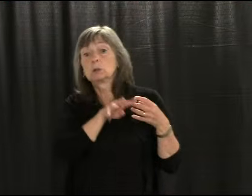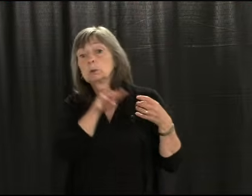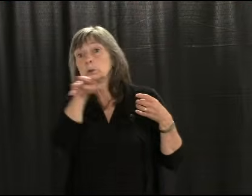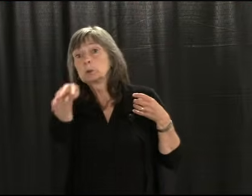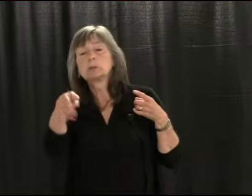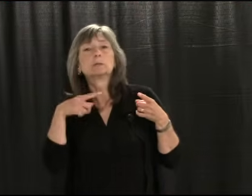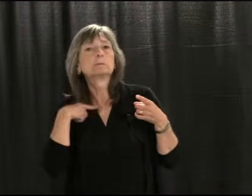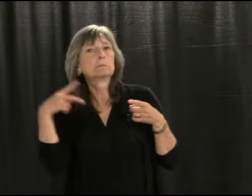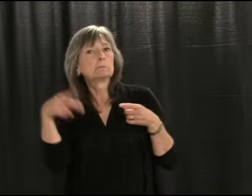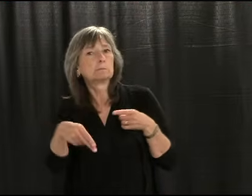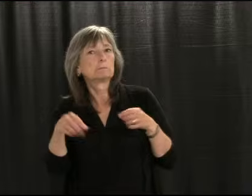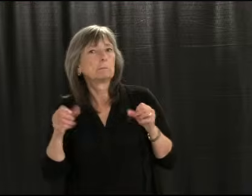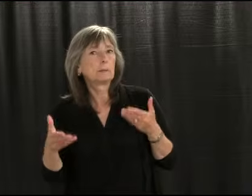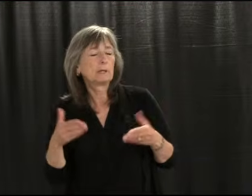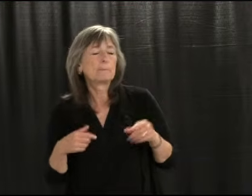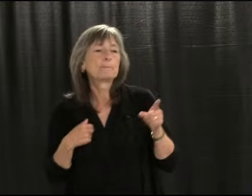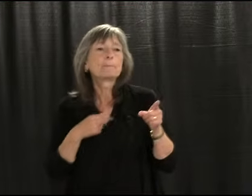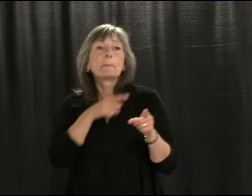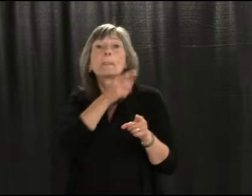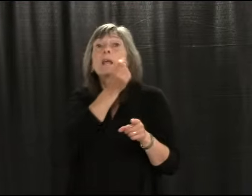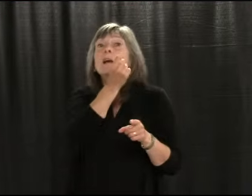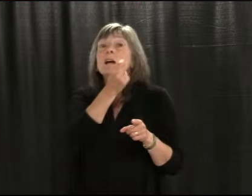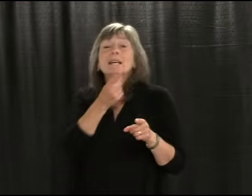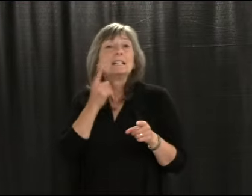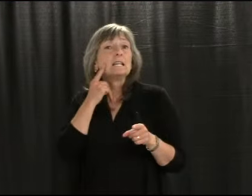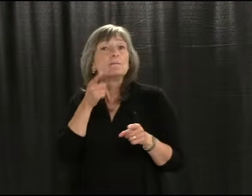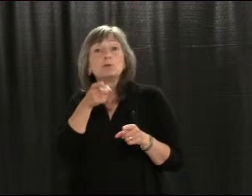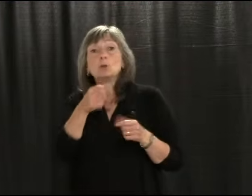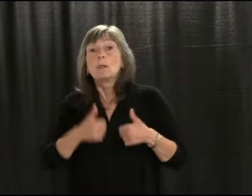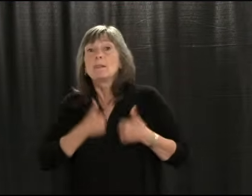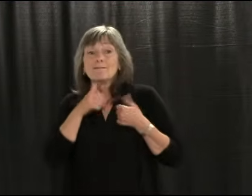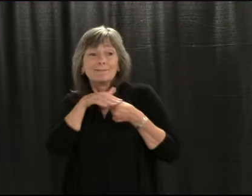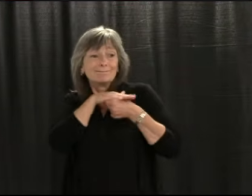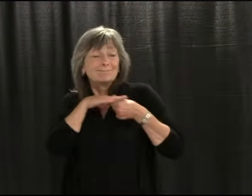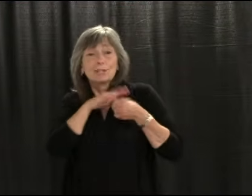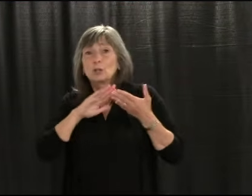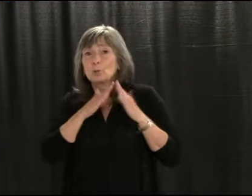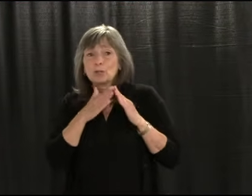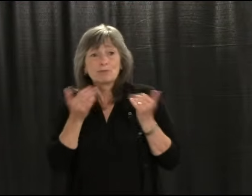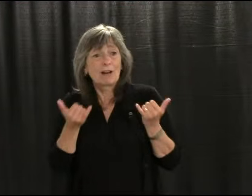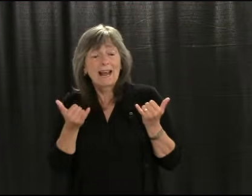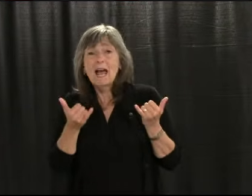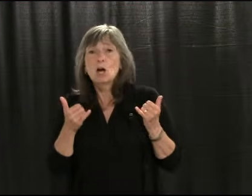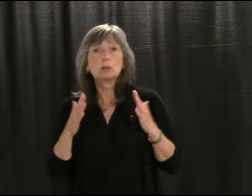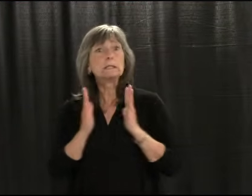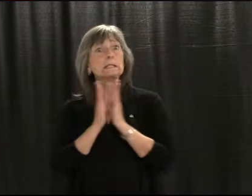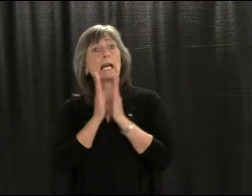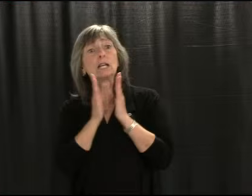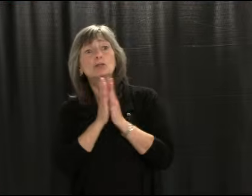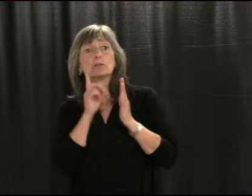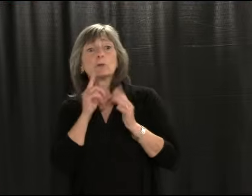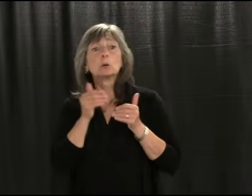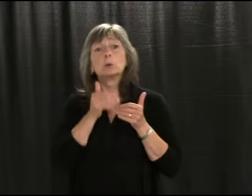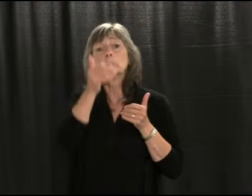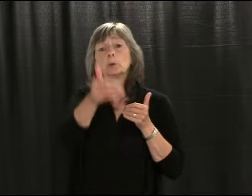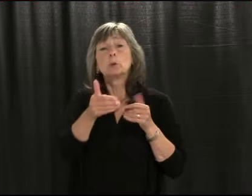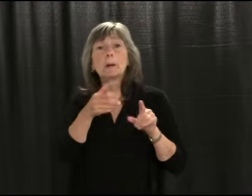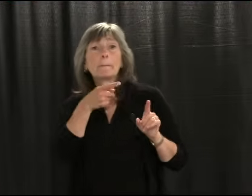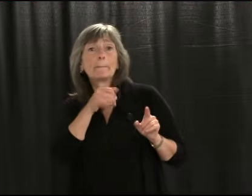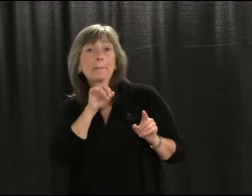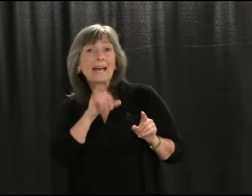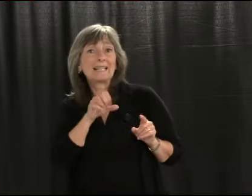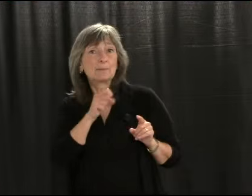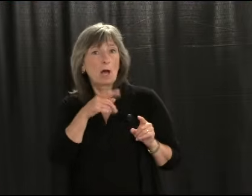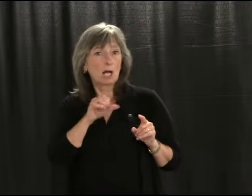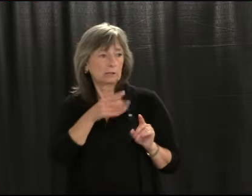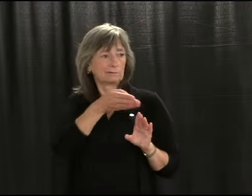Just to be clear, there's no imminent danger to anyone living in the surrounding communities right now. No one on the other side of Paddy's Pond,